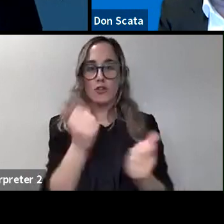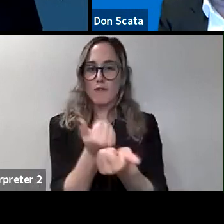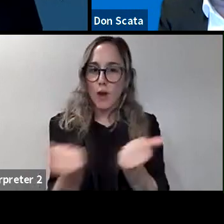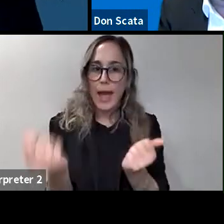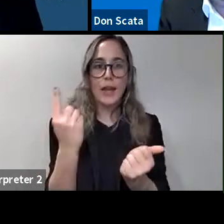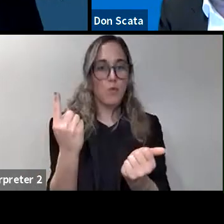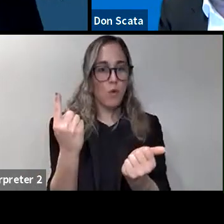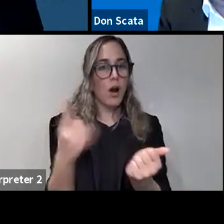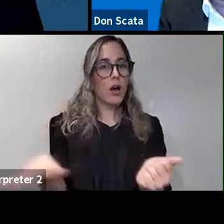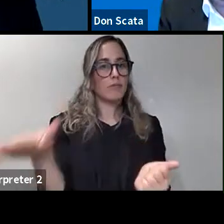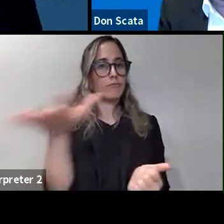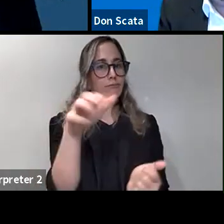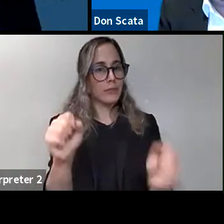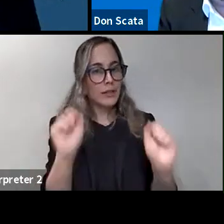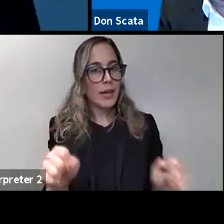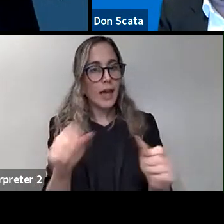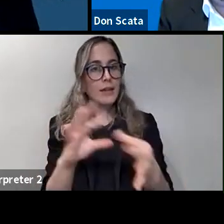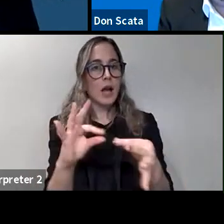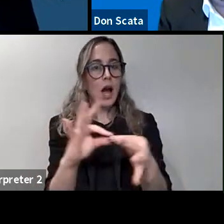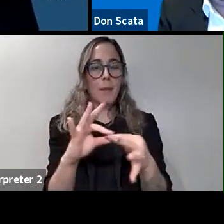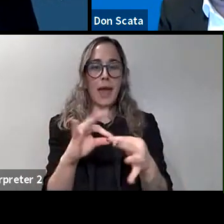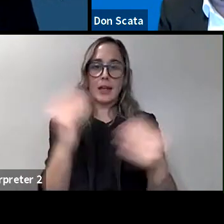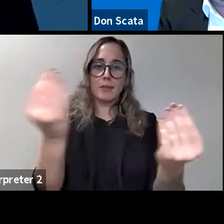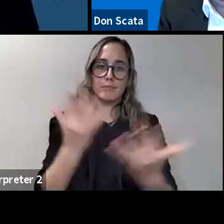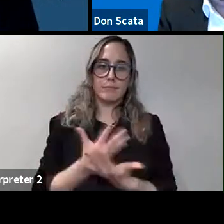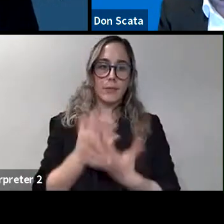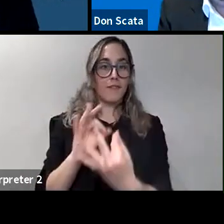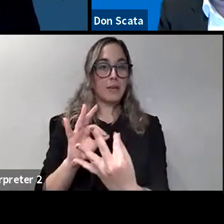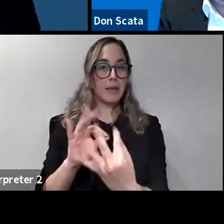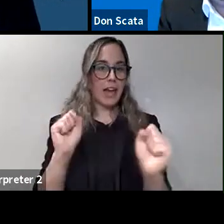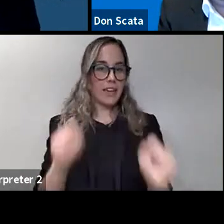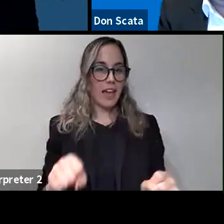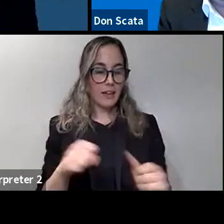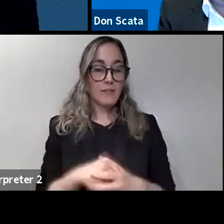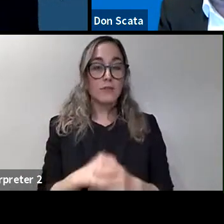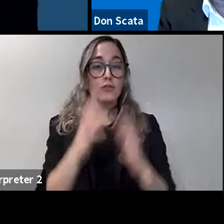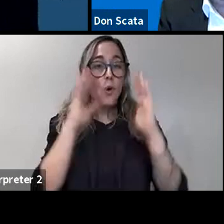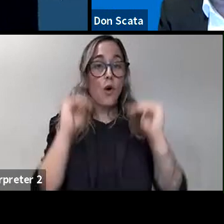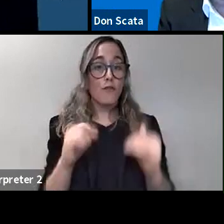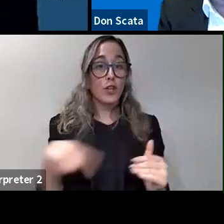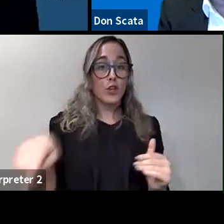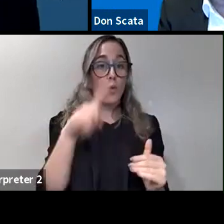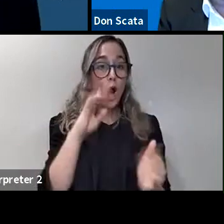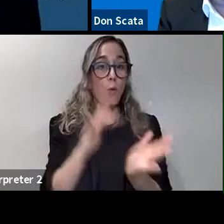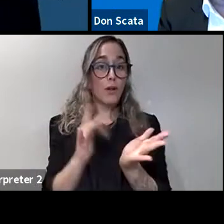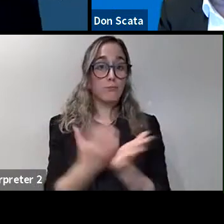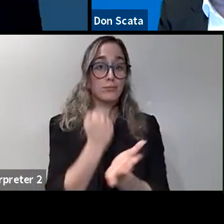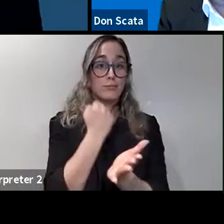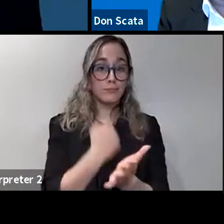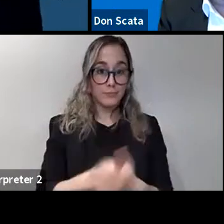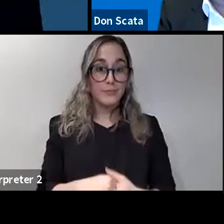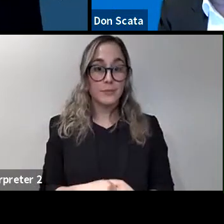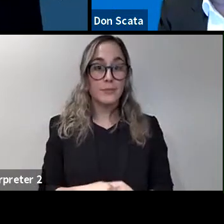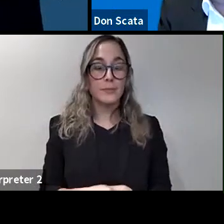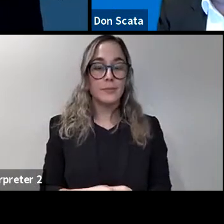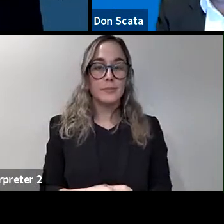to comment on what we're doing and give us feedback. So hopefully you'll take advantage of that.